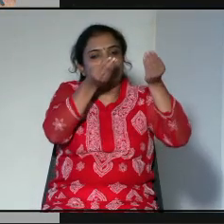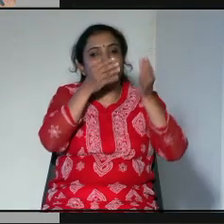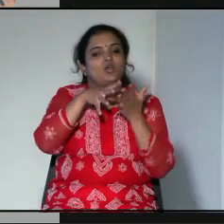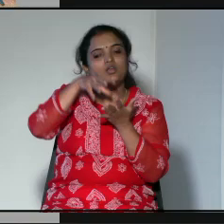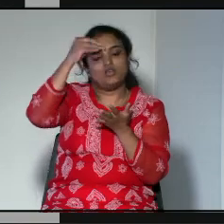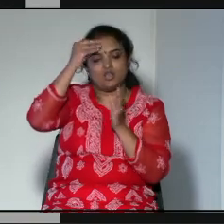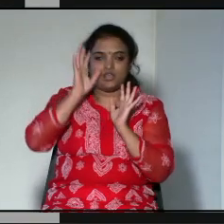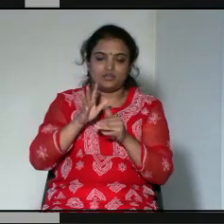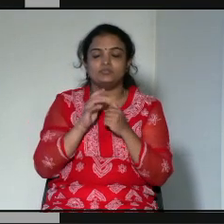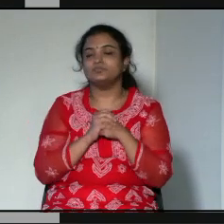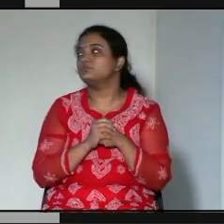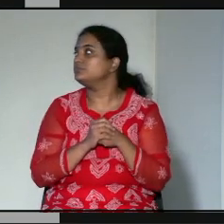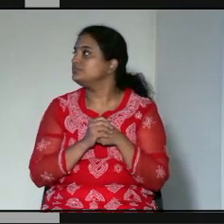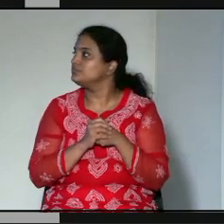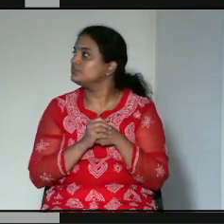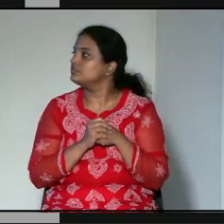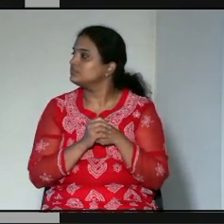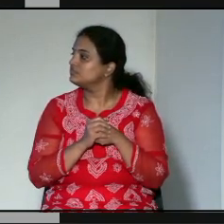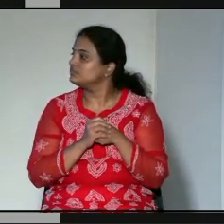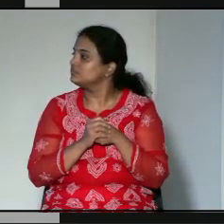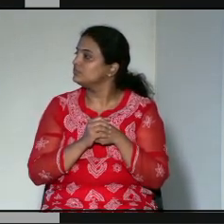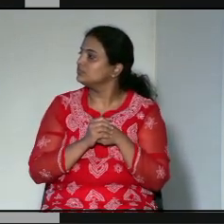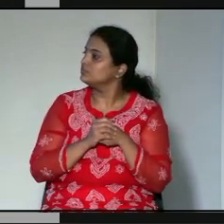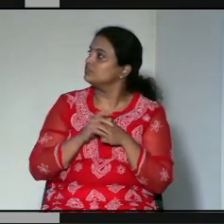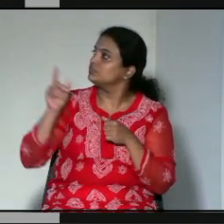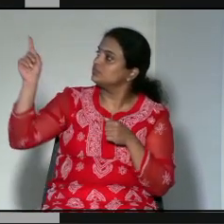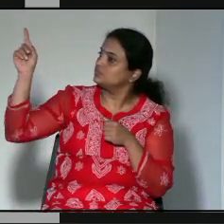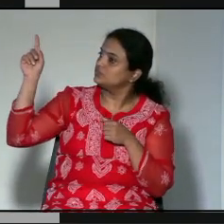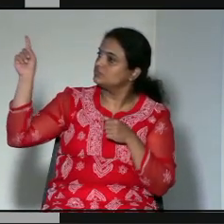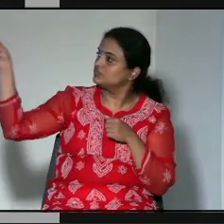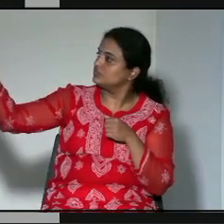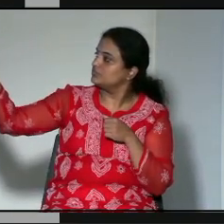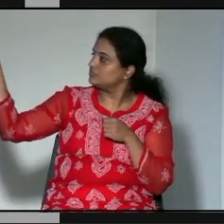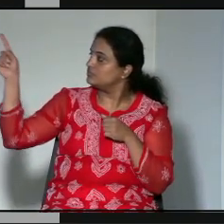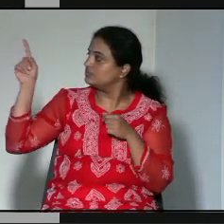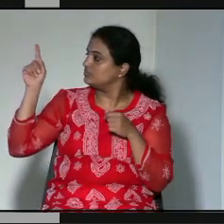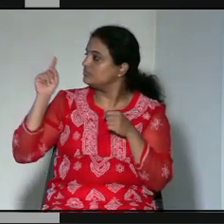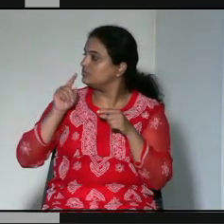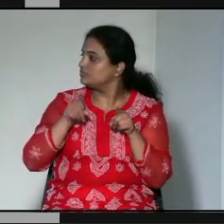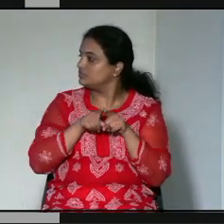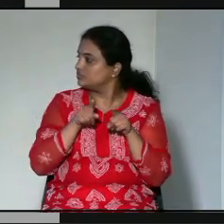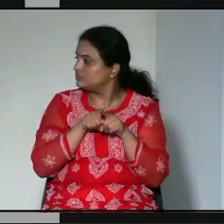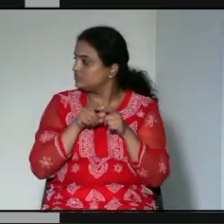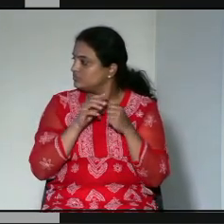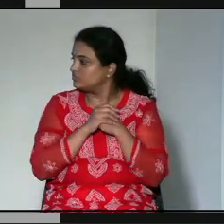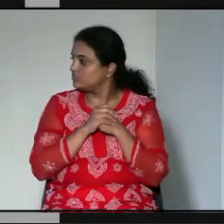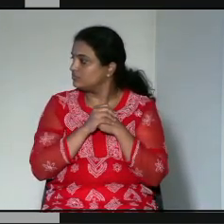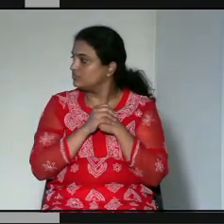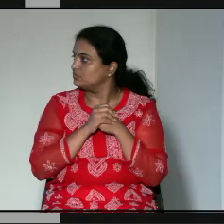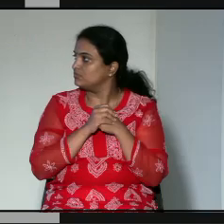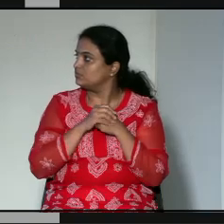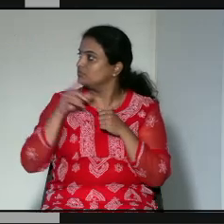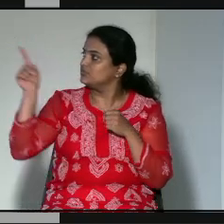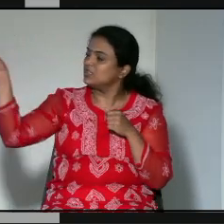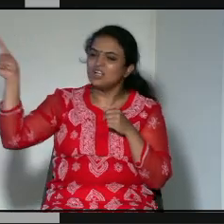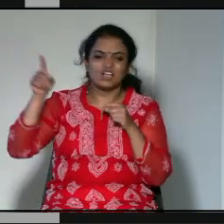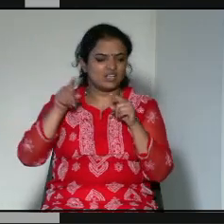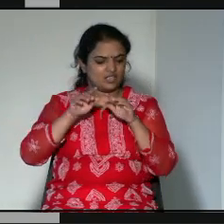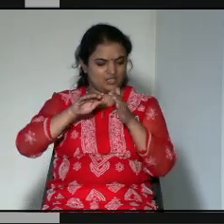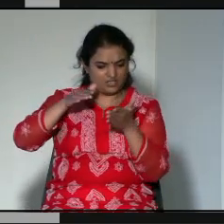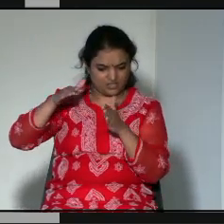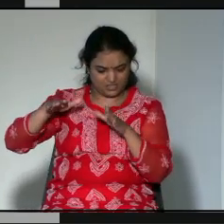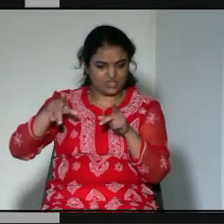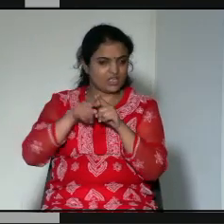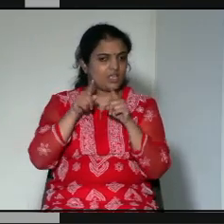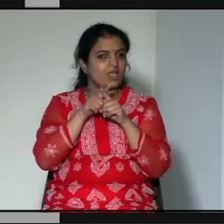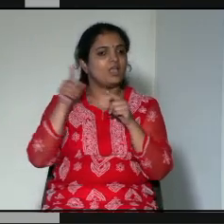from the Munich years. So this is a rare catalog we found in the Gallery Rasa collection. She's called Meera